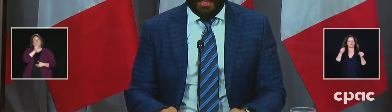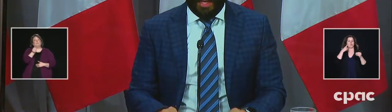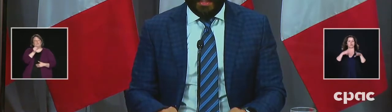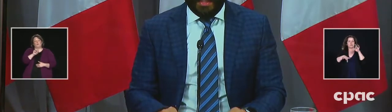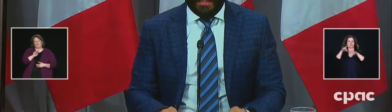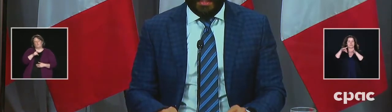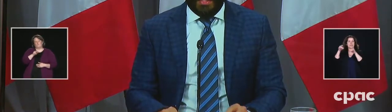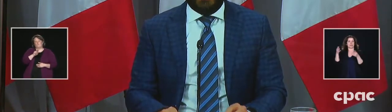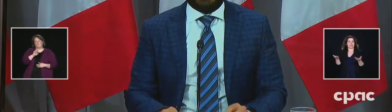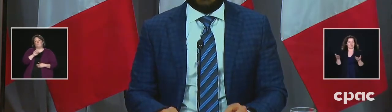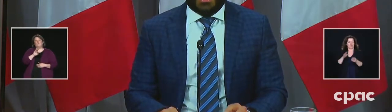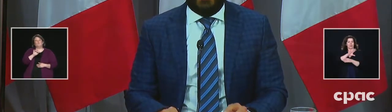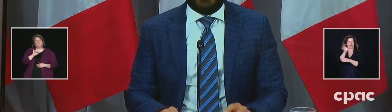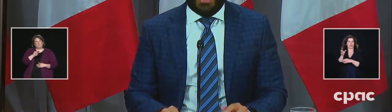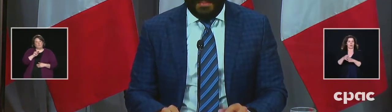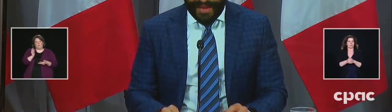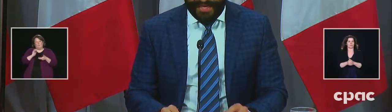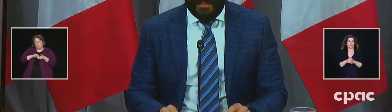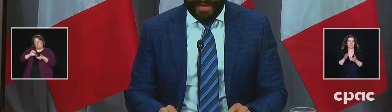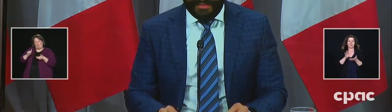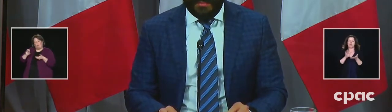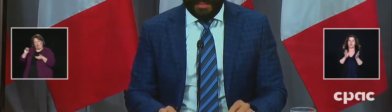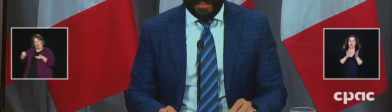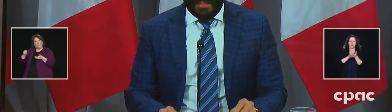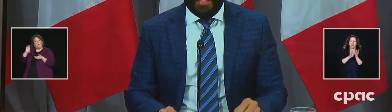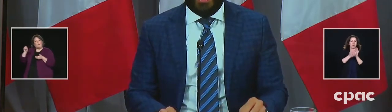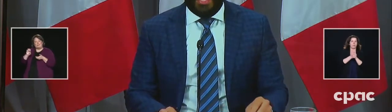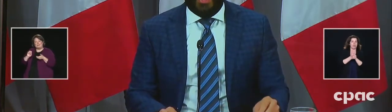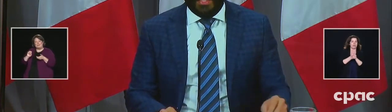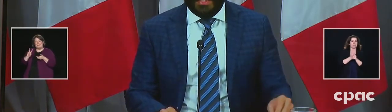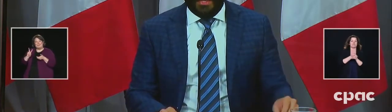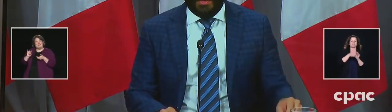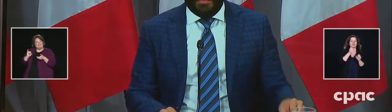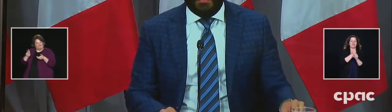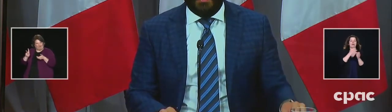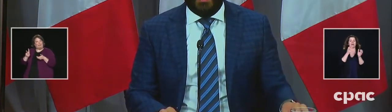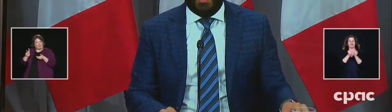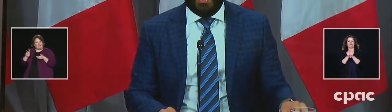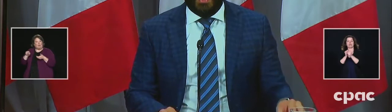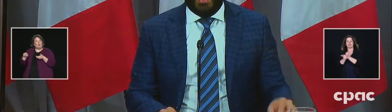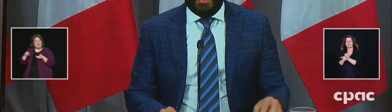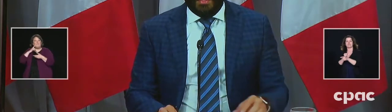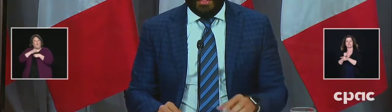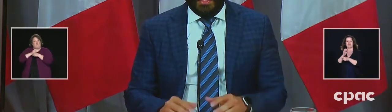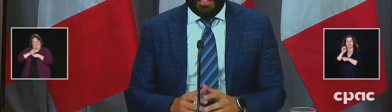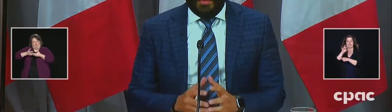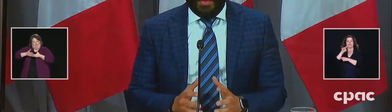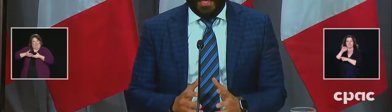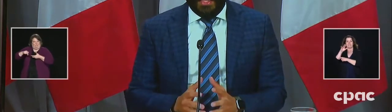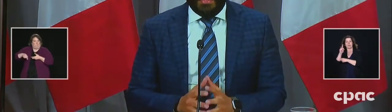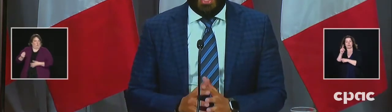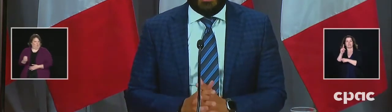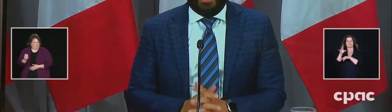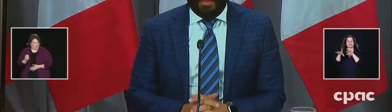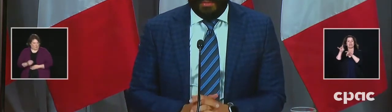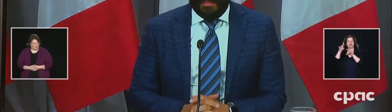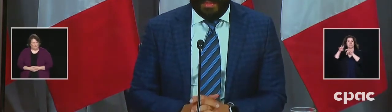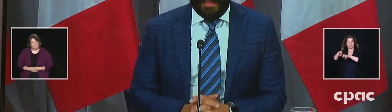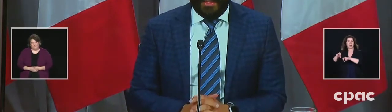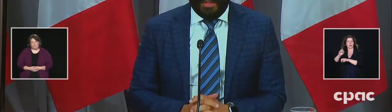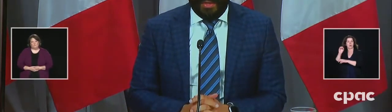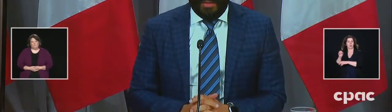EVIC Diagnostics to establish a manufacturing facility here in Ontario. Ces nouvelles